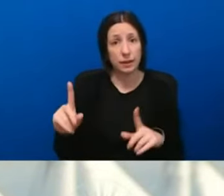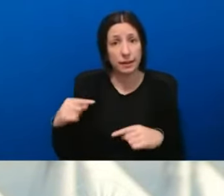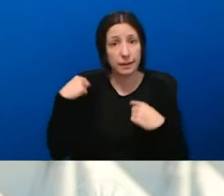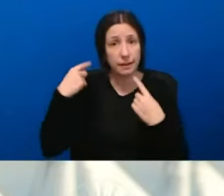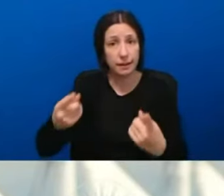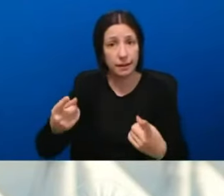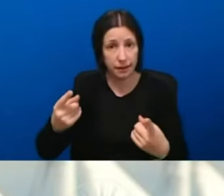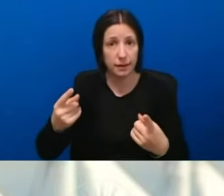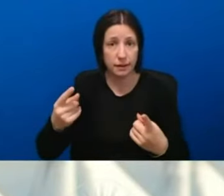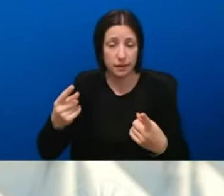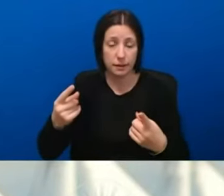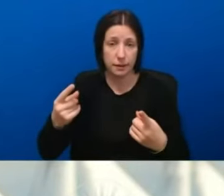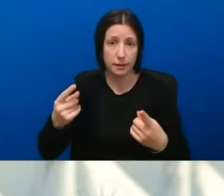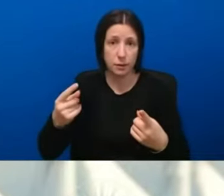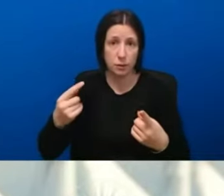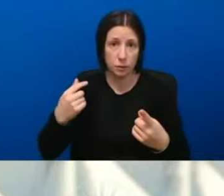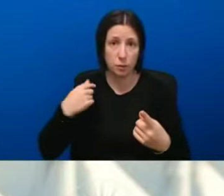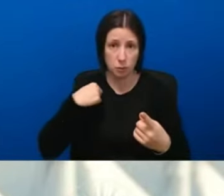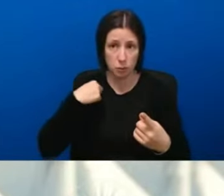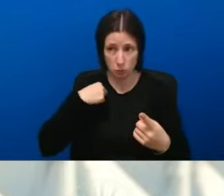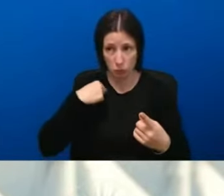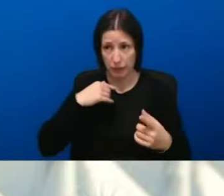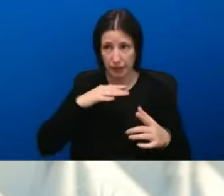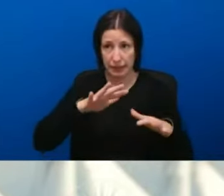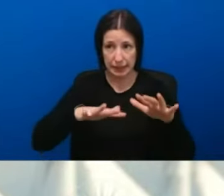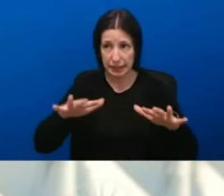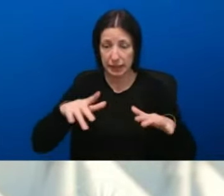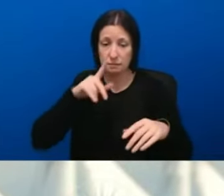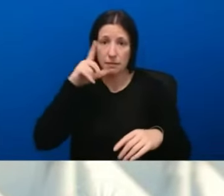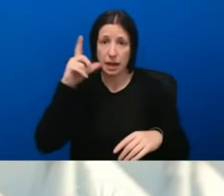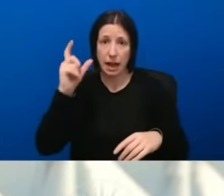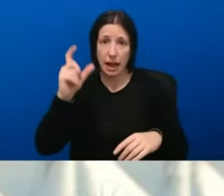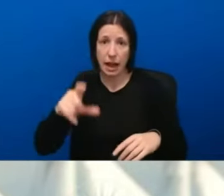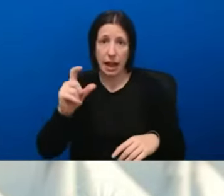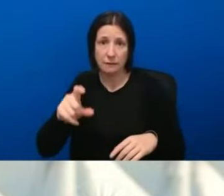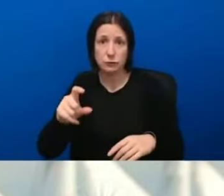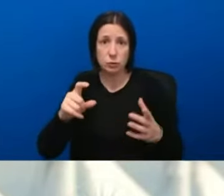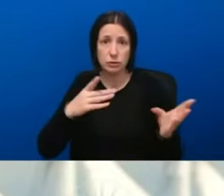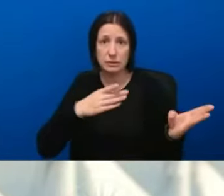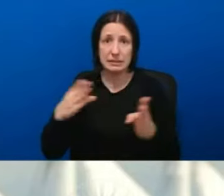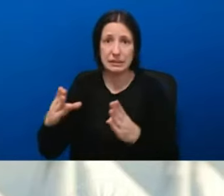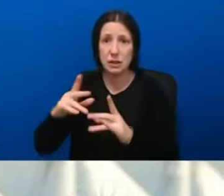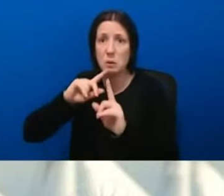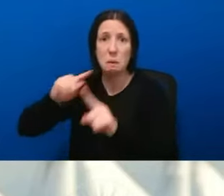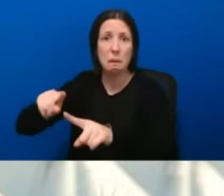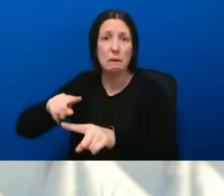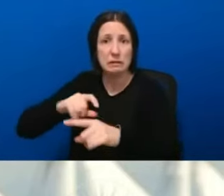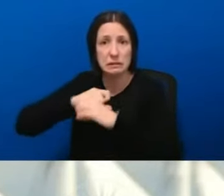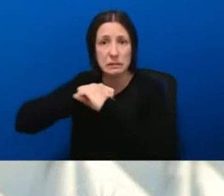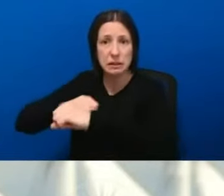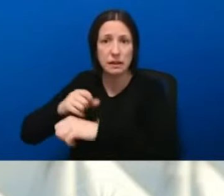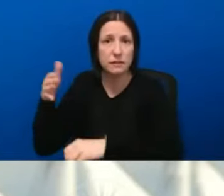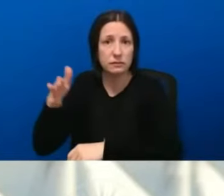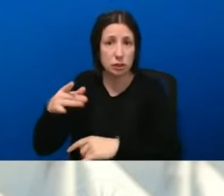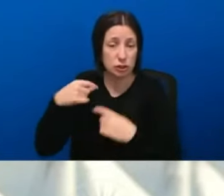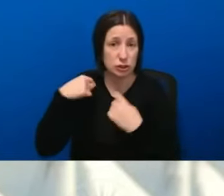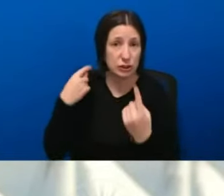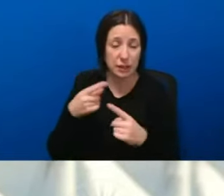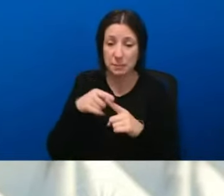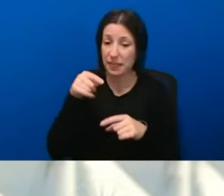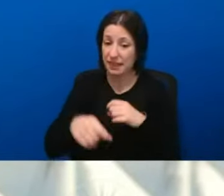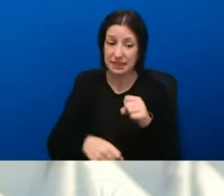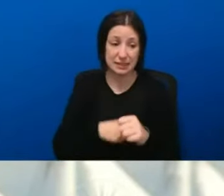generally, we've been able to achieve these results without the need to move to orders, but the